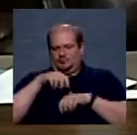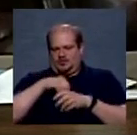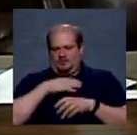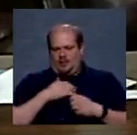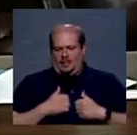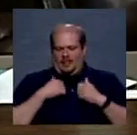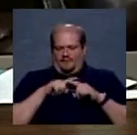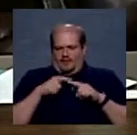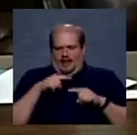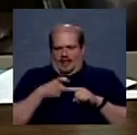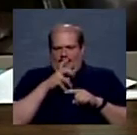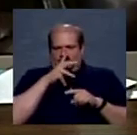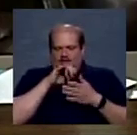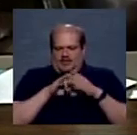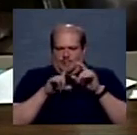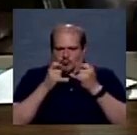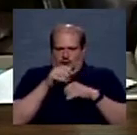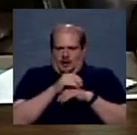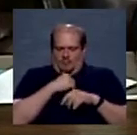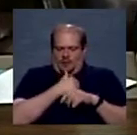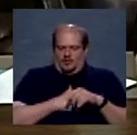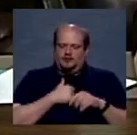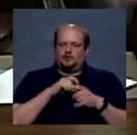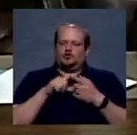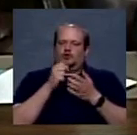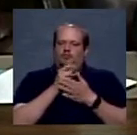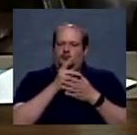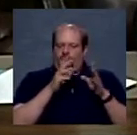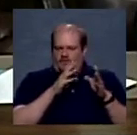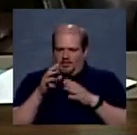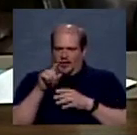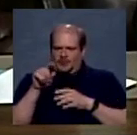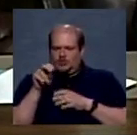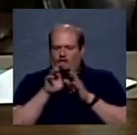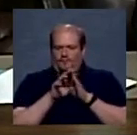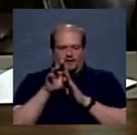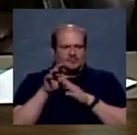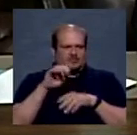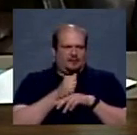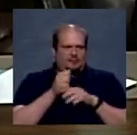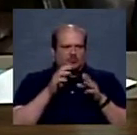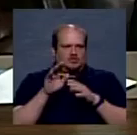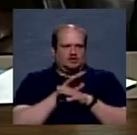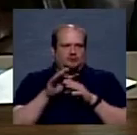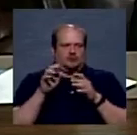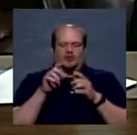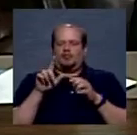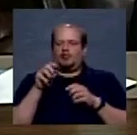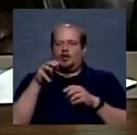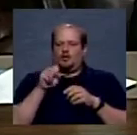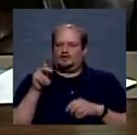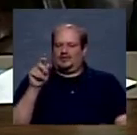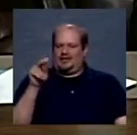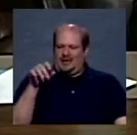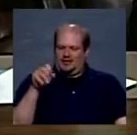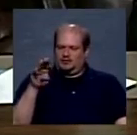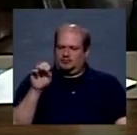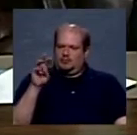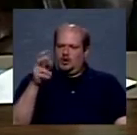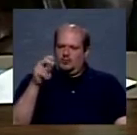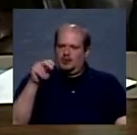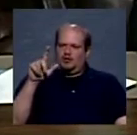reason I can't do that tonight. I apologize. An ordinance to approve a plan zoning development established plan commercial district titled Lowe's at Canis and Bowman, long